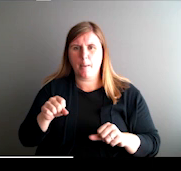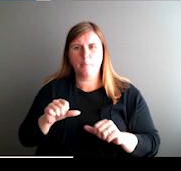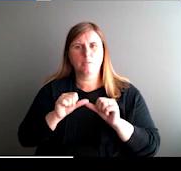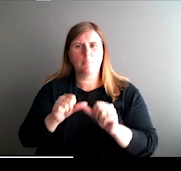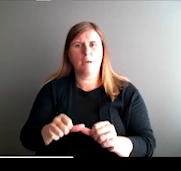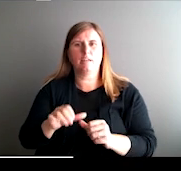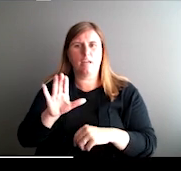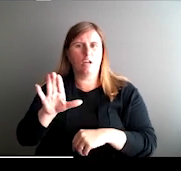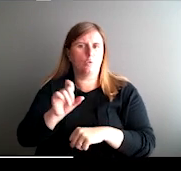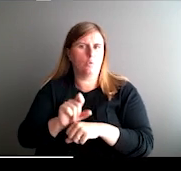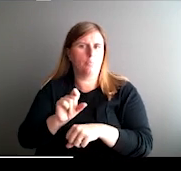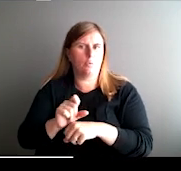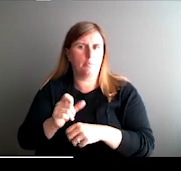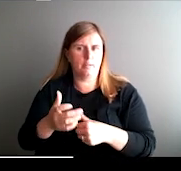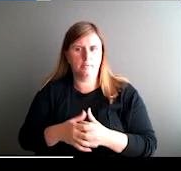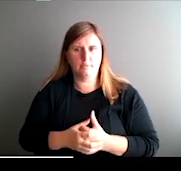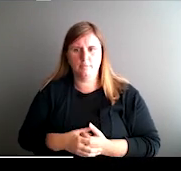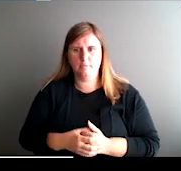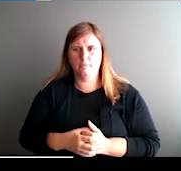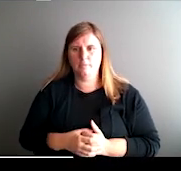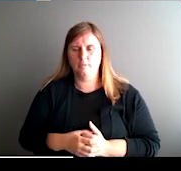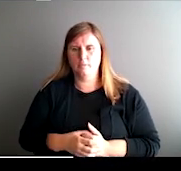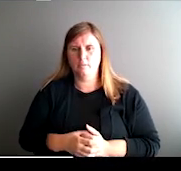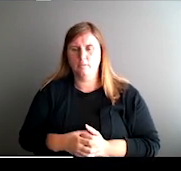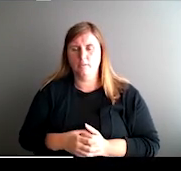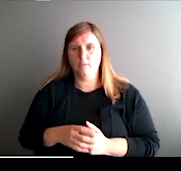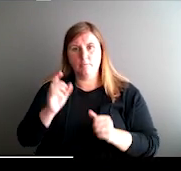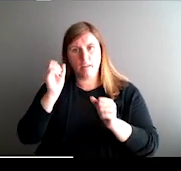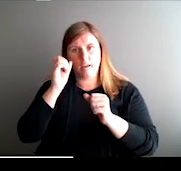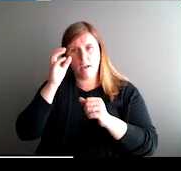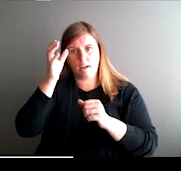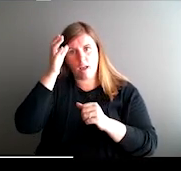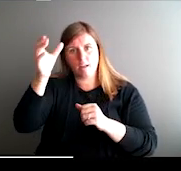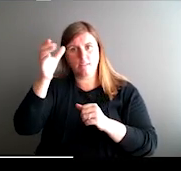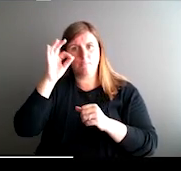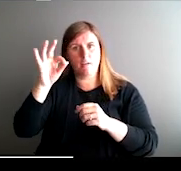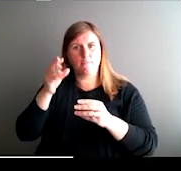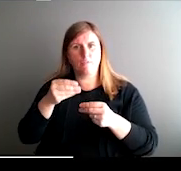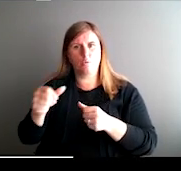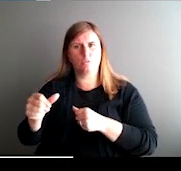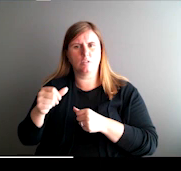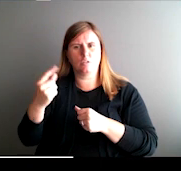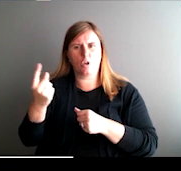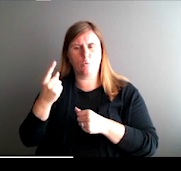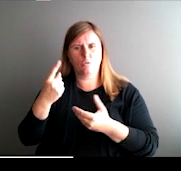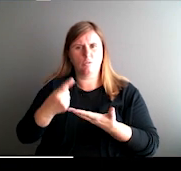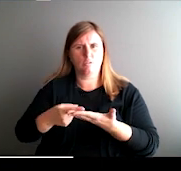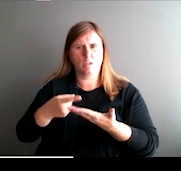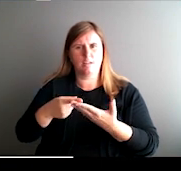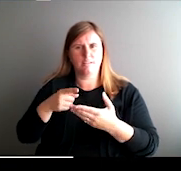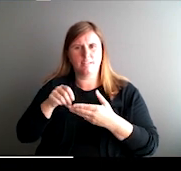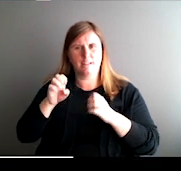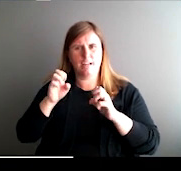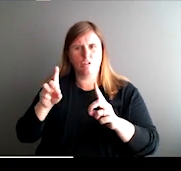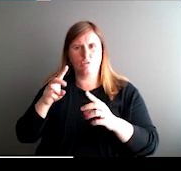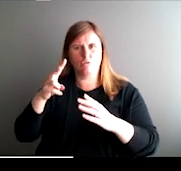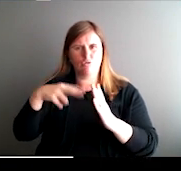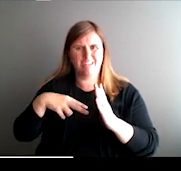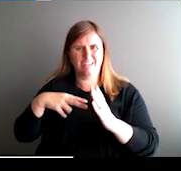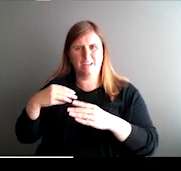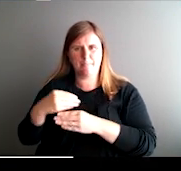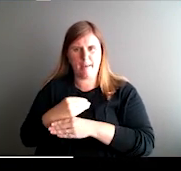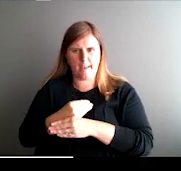maintain your employment. The idea of fluency is often thought of and discussed in education related to reading and